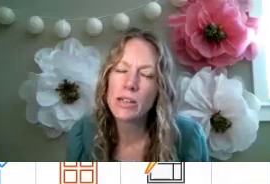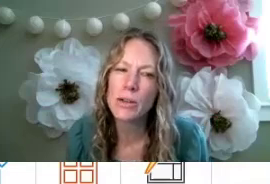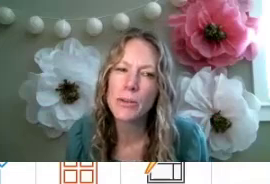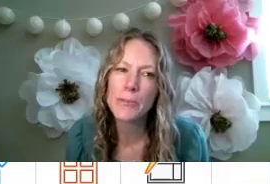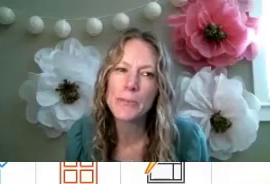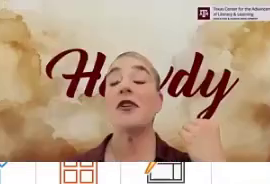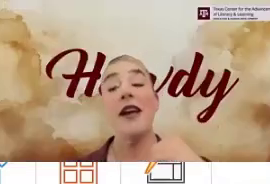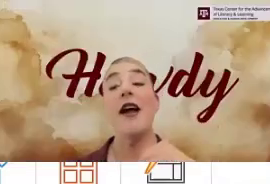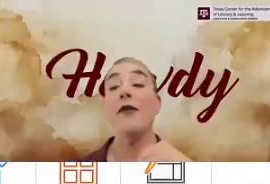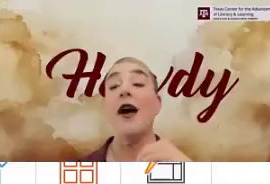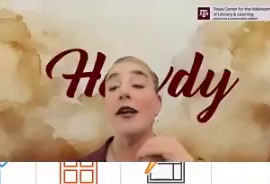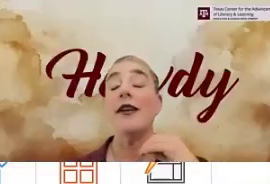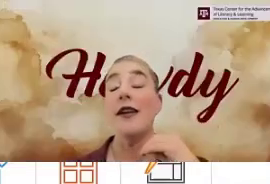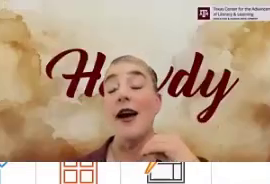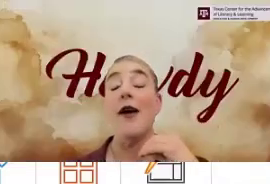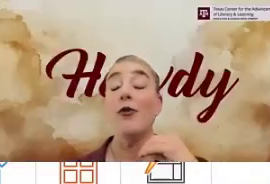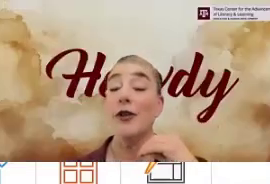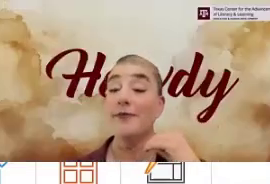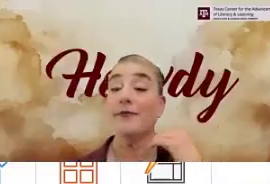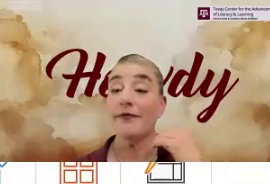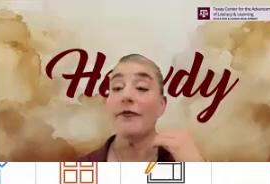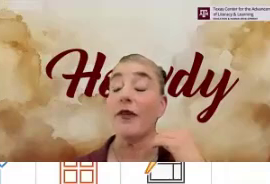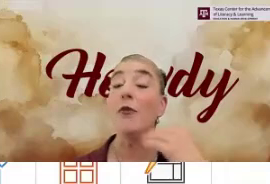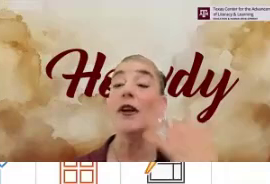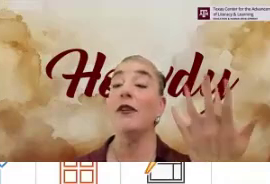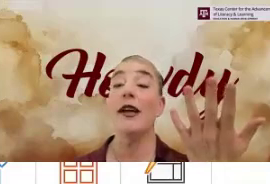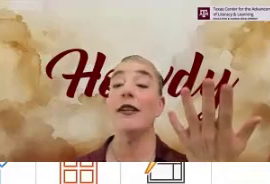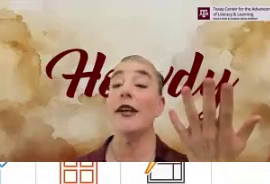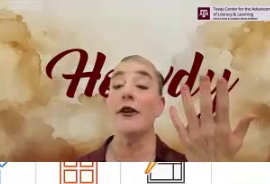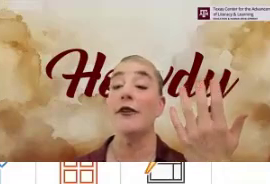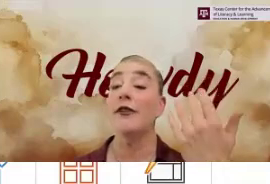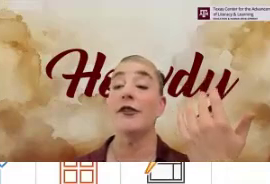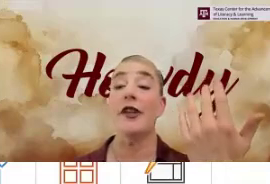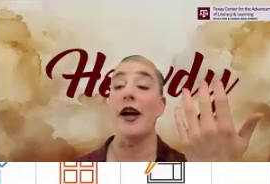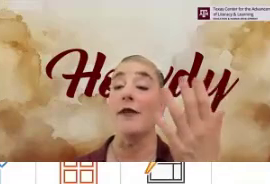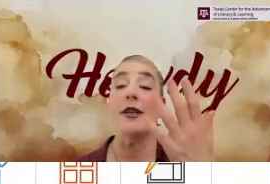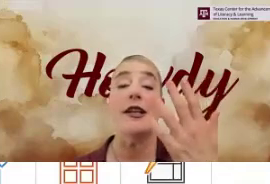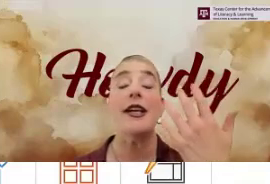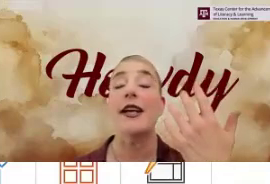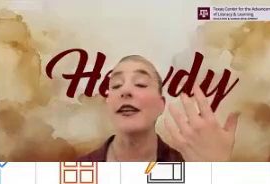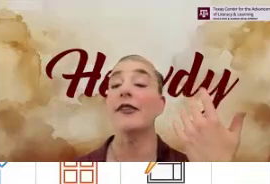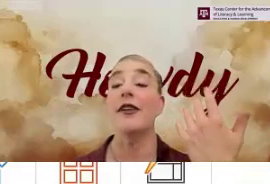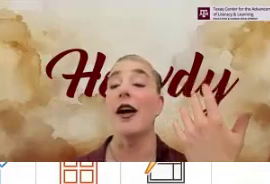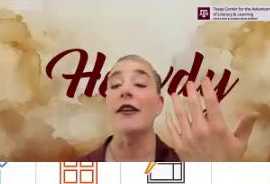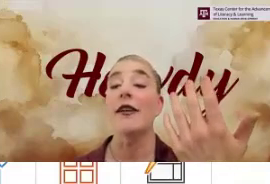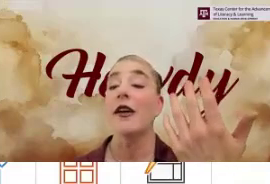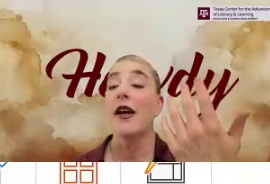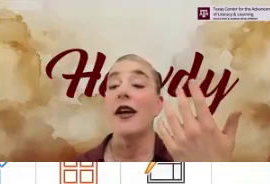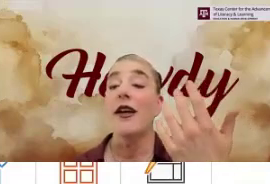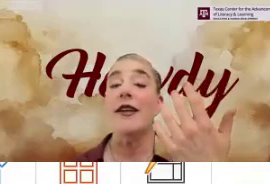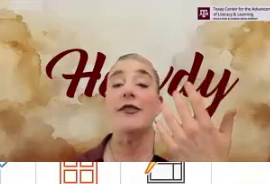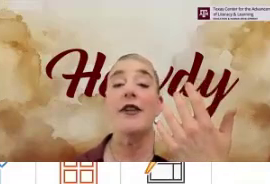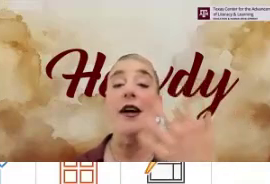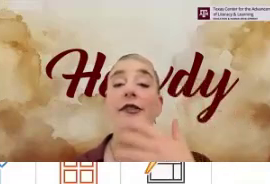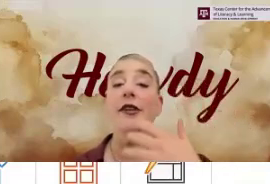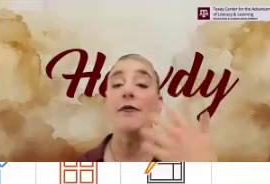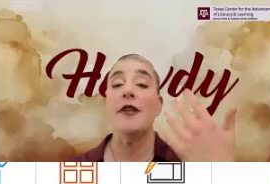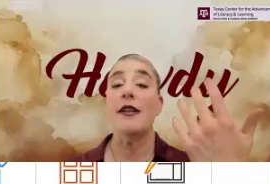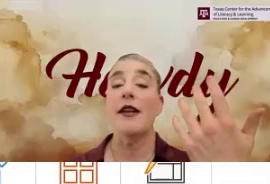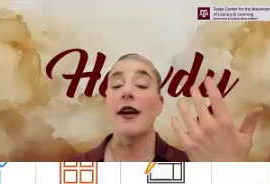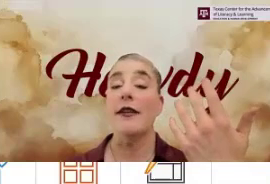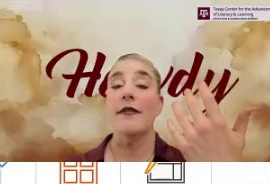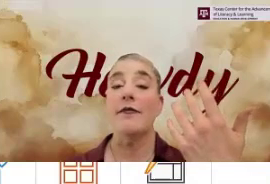change that or? You can, yeah, I would, but Okay. I'll let Gareth decide. I mean, again, it's